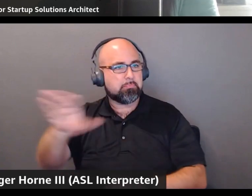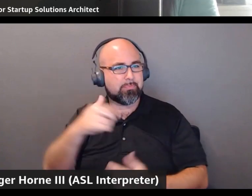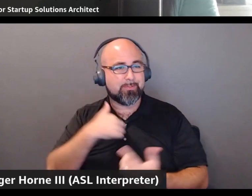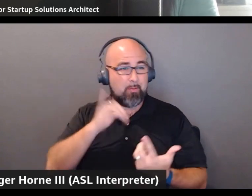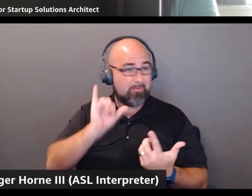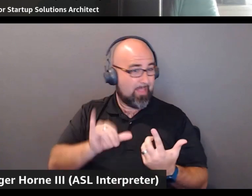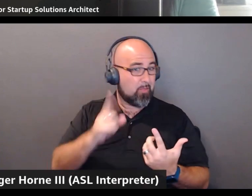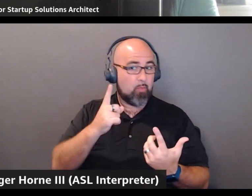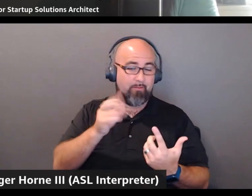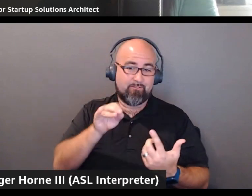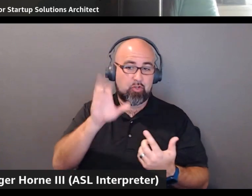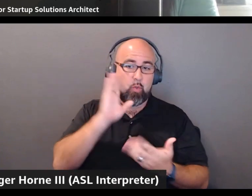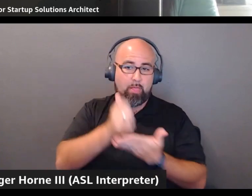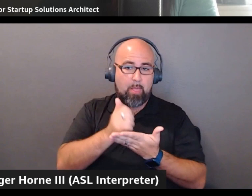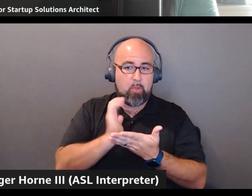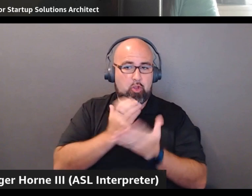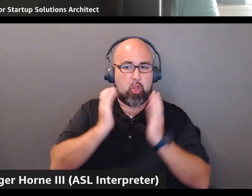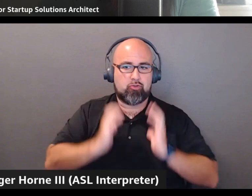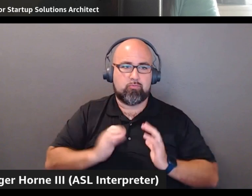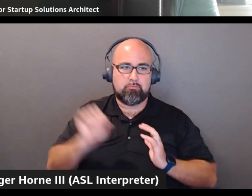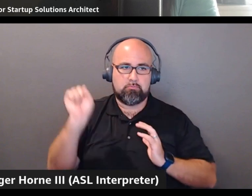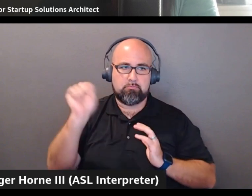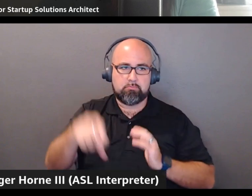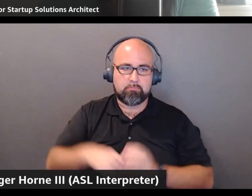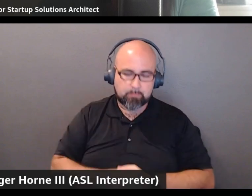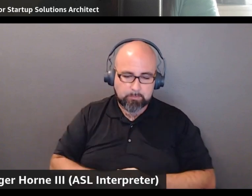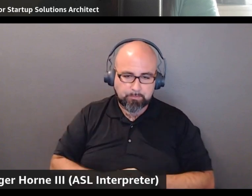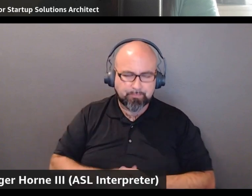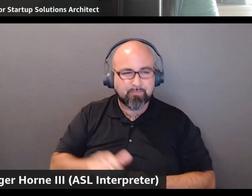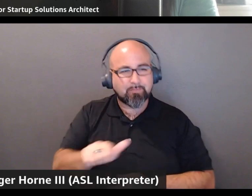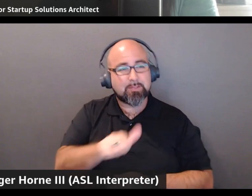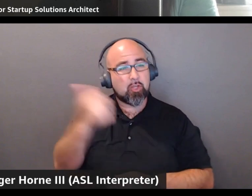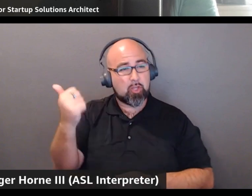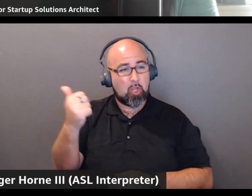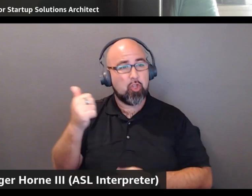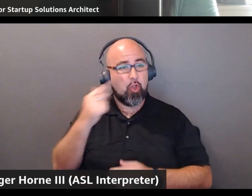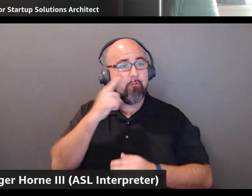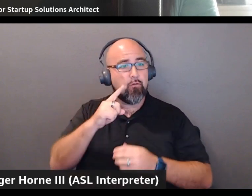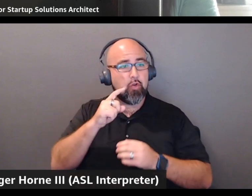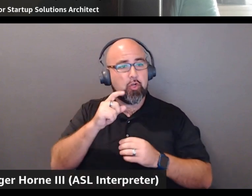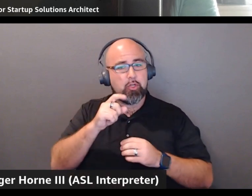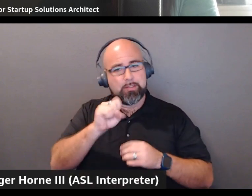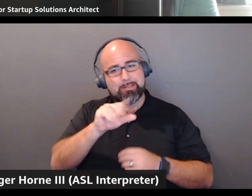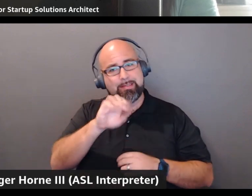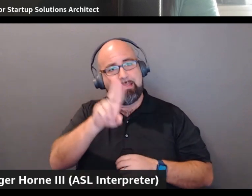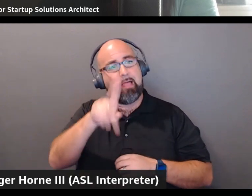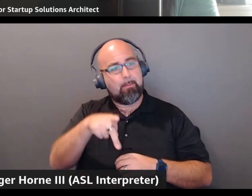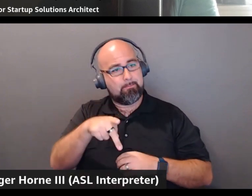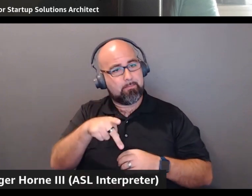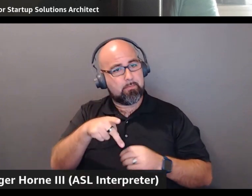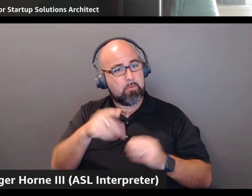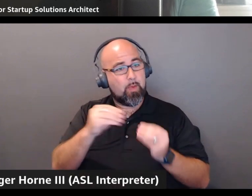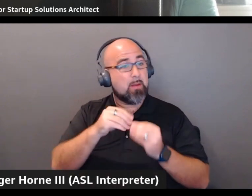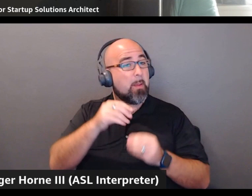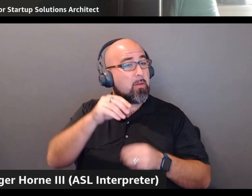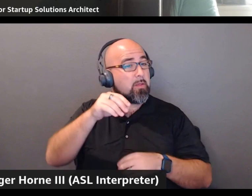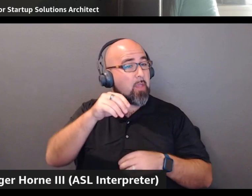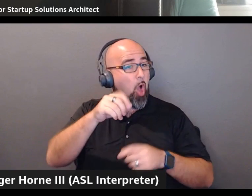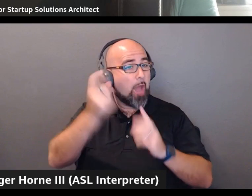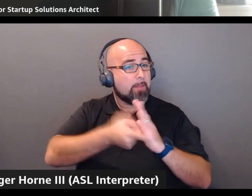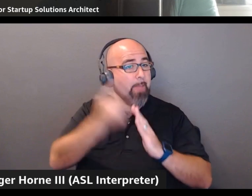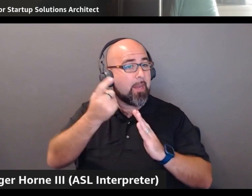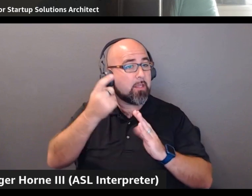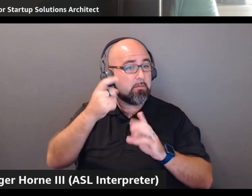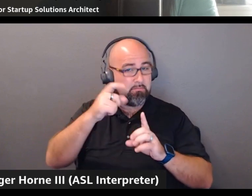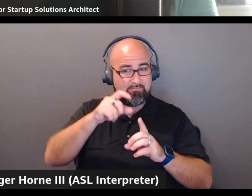going to help our customers as well. Another feature for scaling up faster is automatic variant parsing. And so now what we're